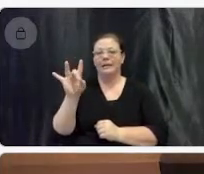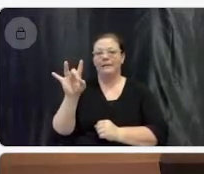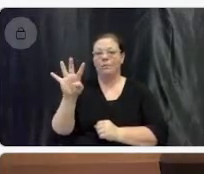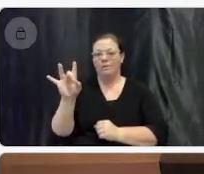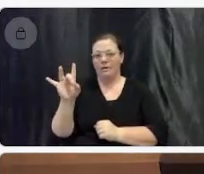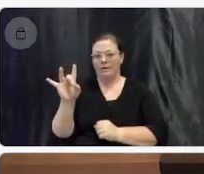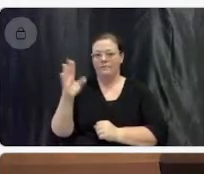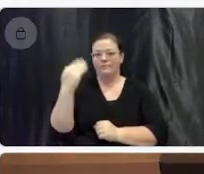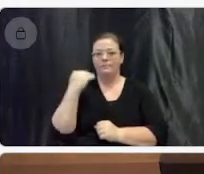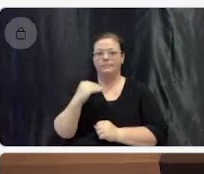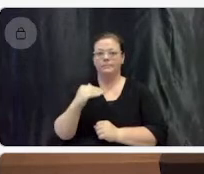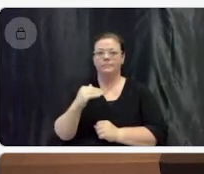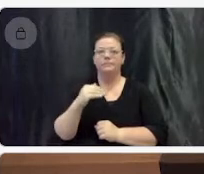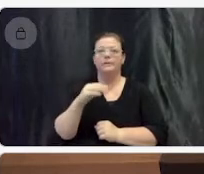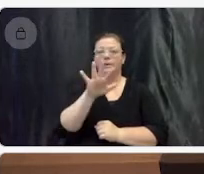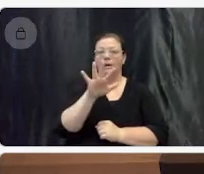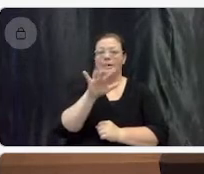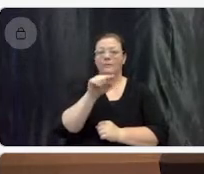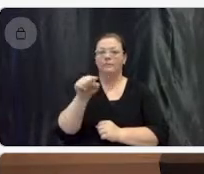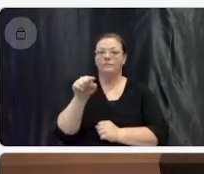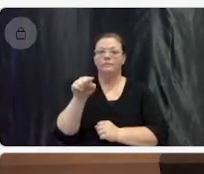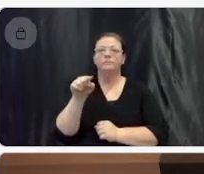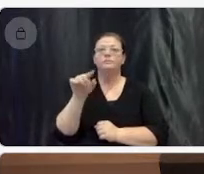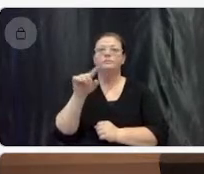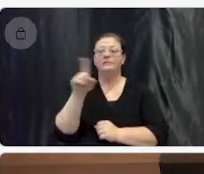Z9848. Item 5,